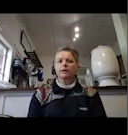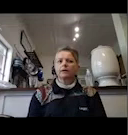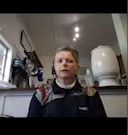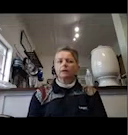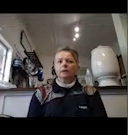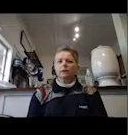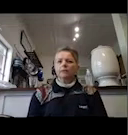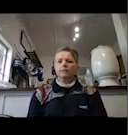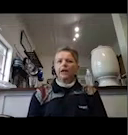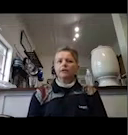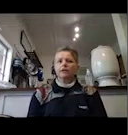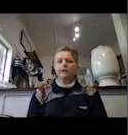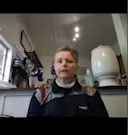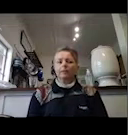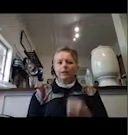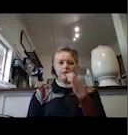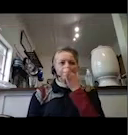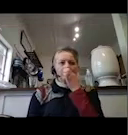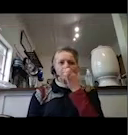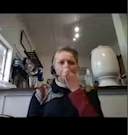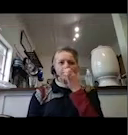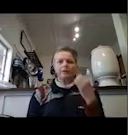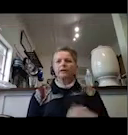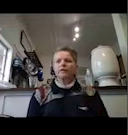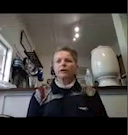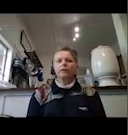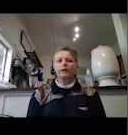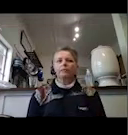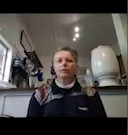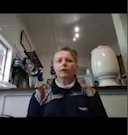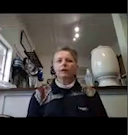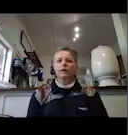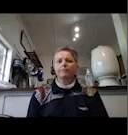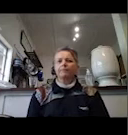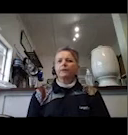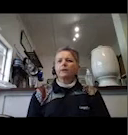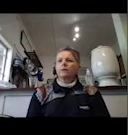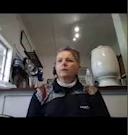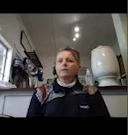person. So some challenges there, I imagine, interpreting on the telephone and by video.